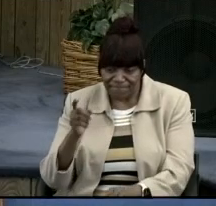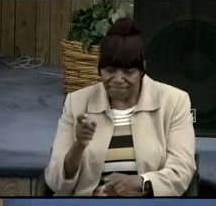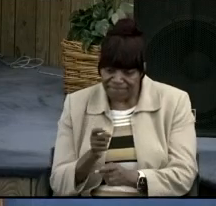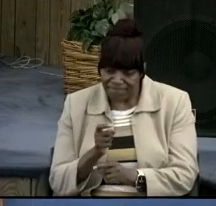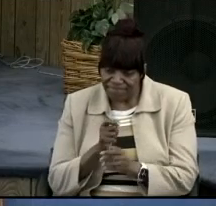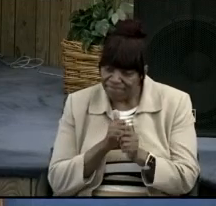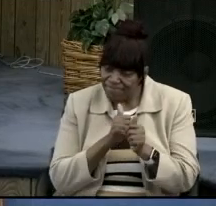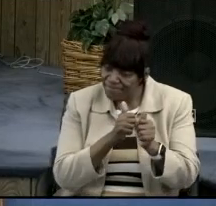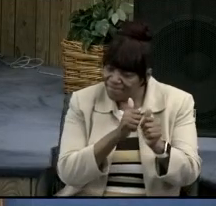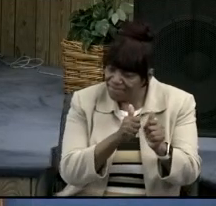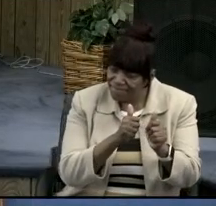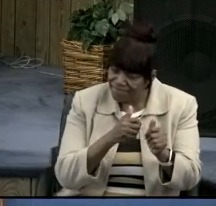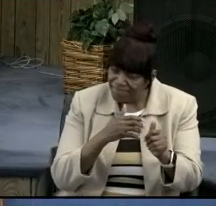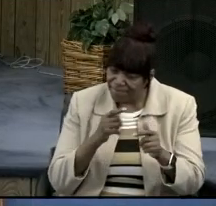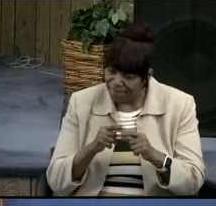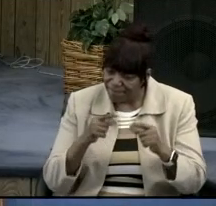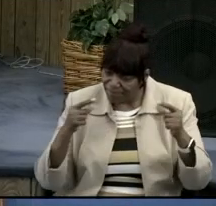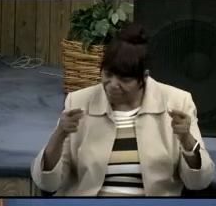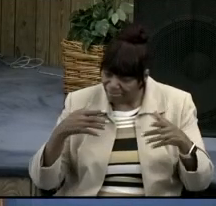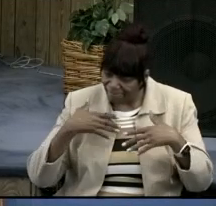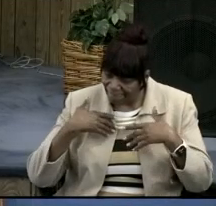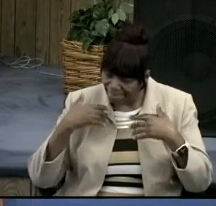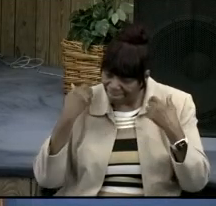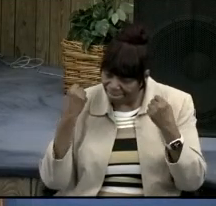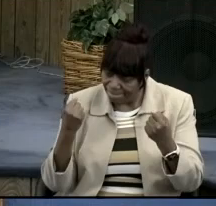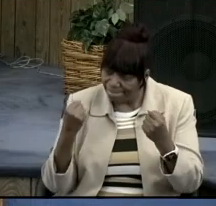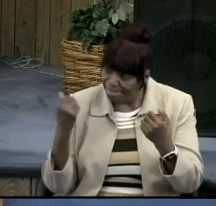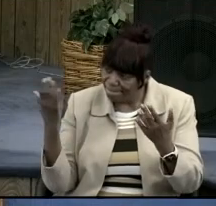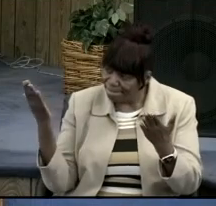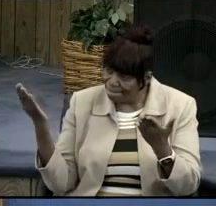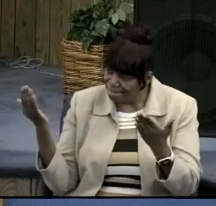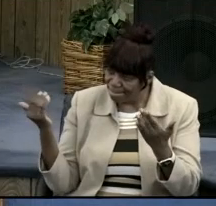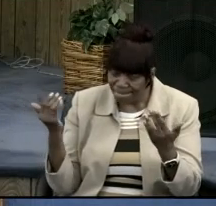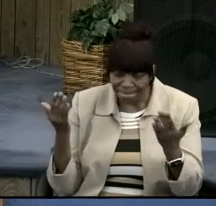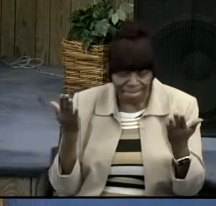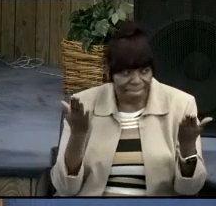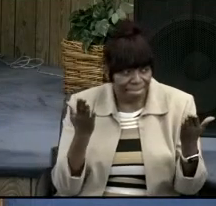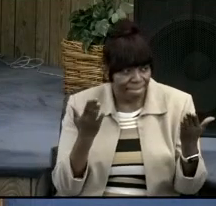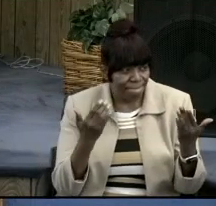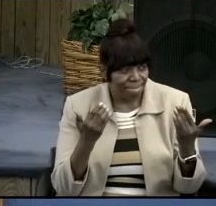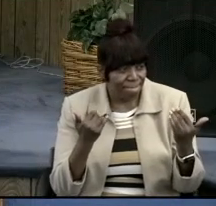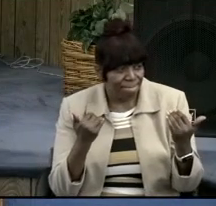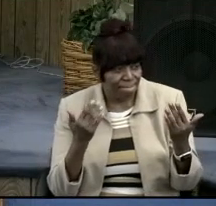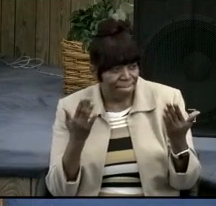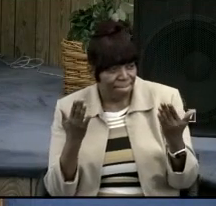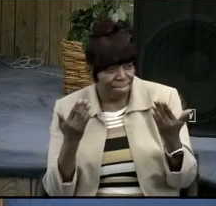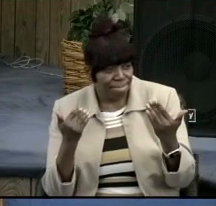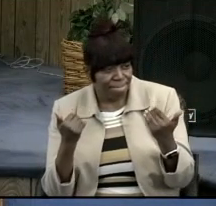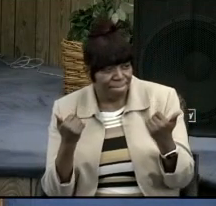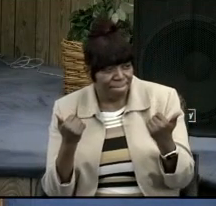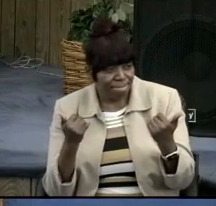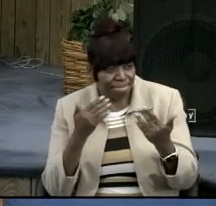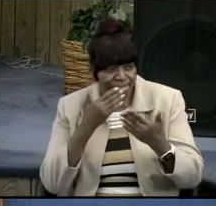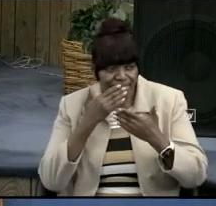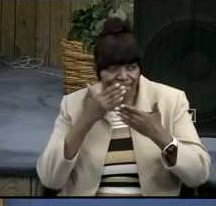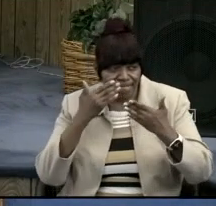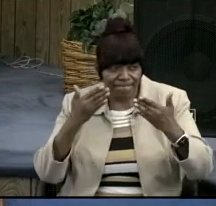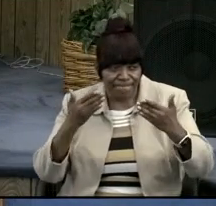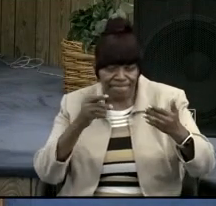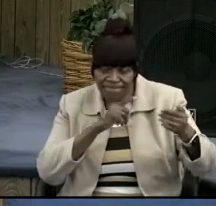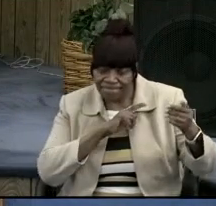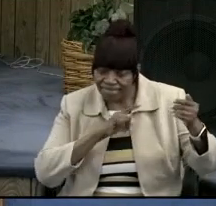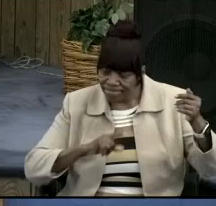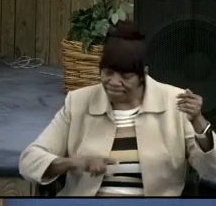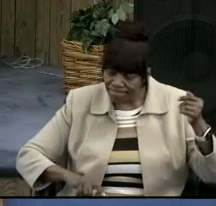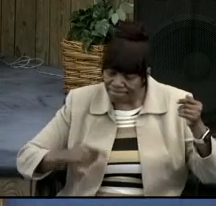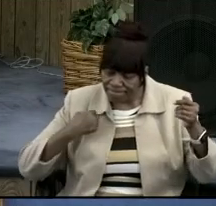you do that today? Will you come? Will you come? Thank you, Lord. We have done